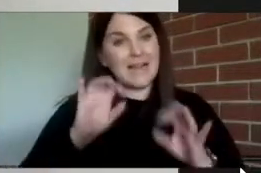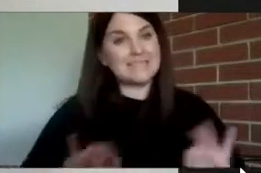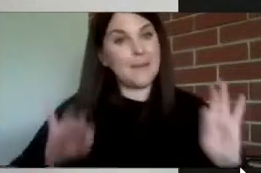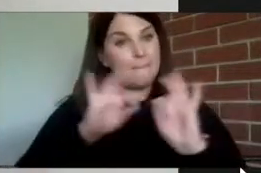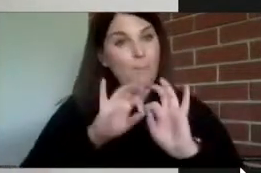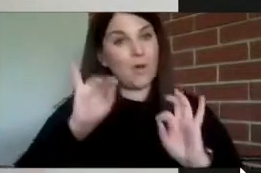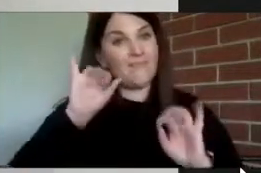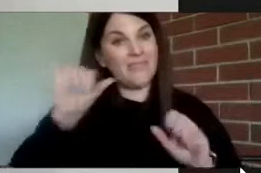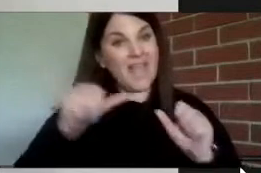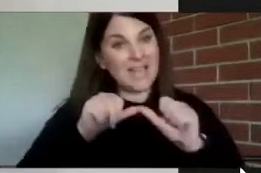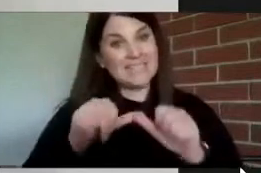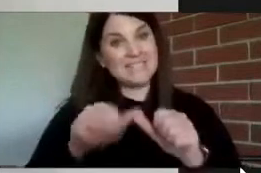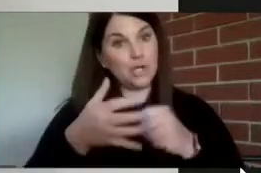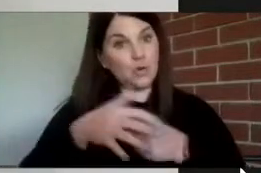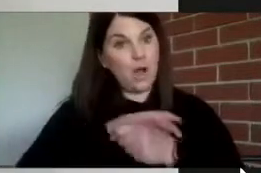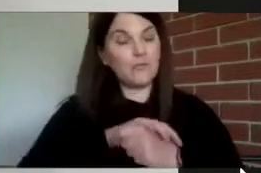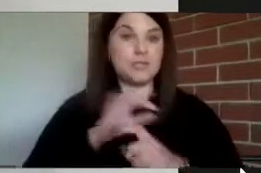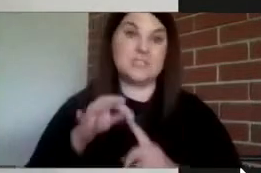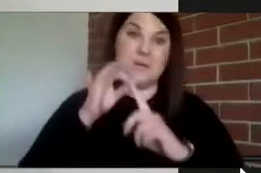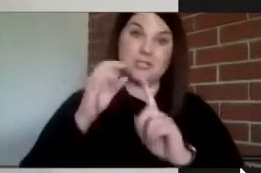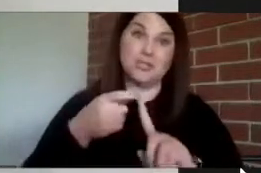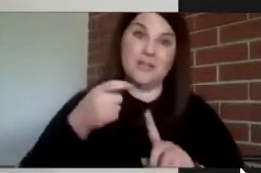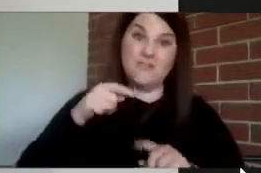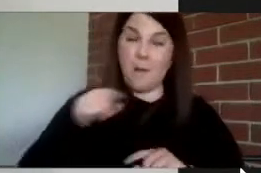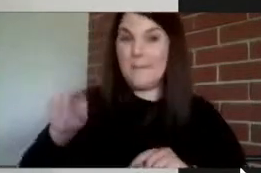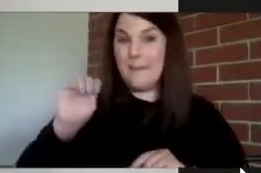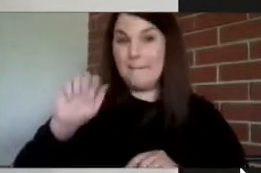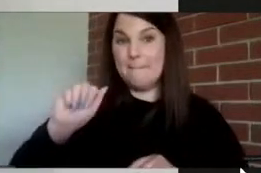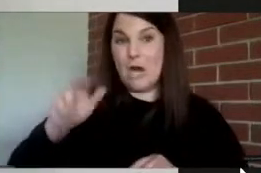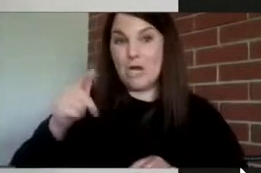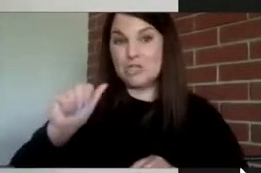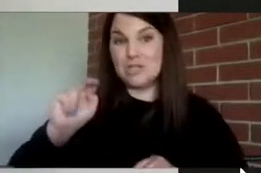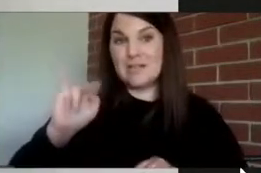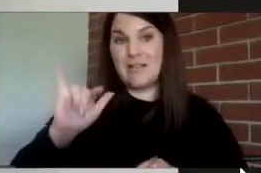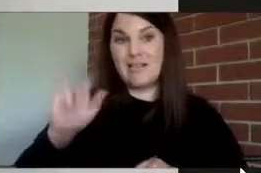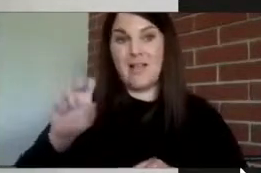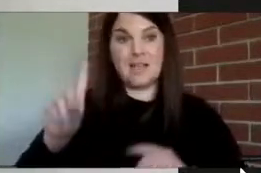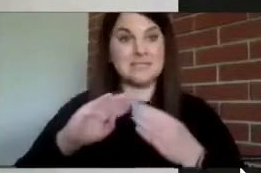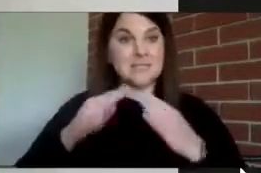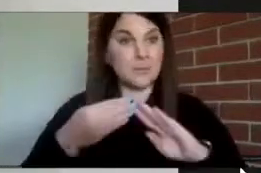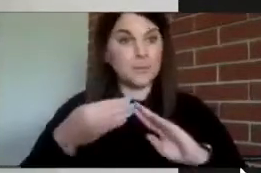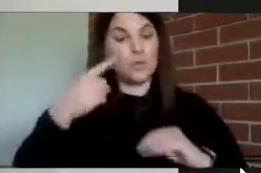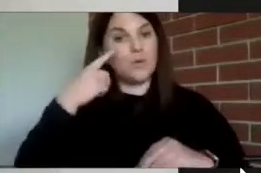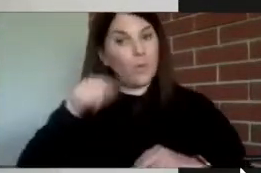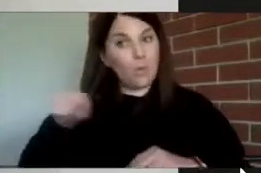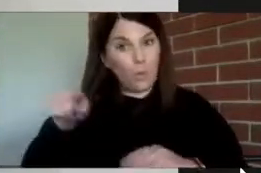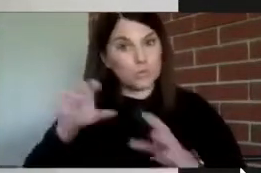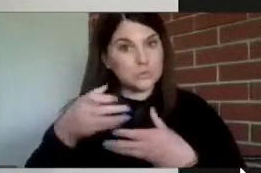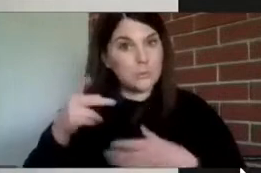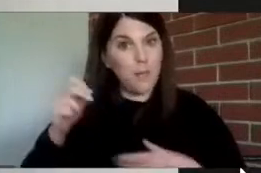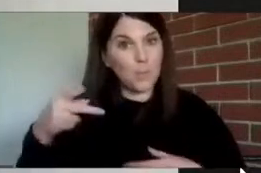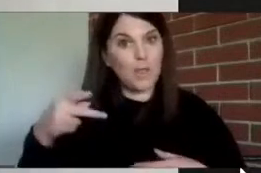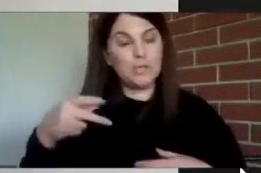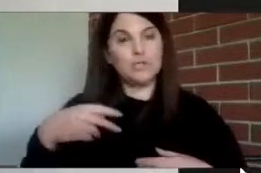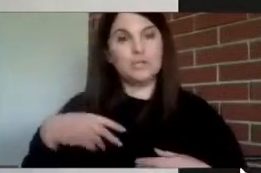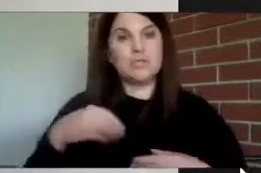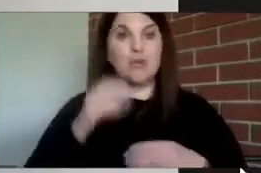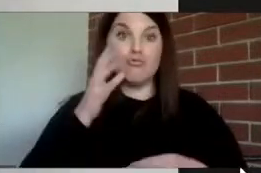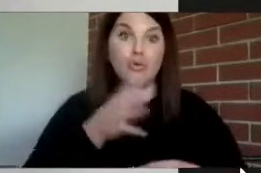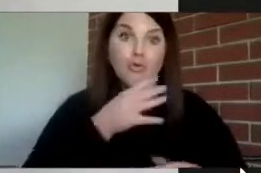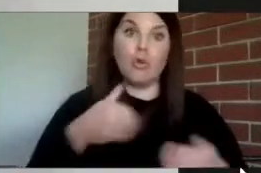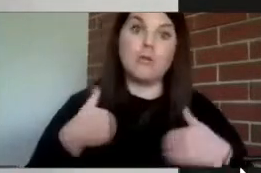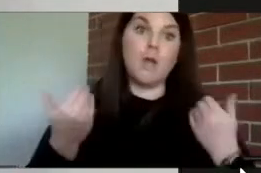the importance of that continuous coverage, particularly for marginalized communities, for marginalized populations in rural areas,